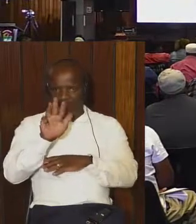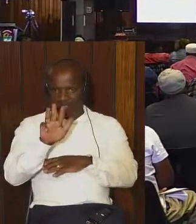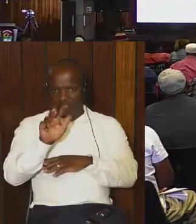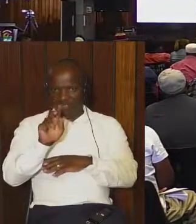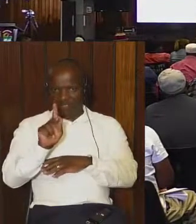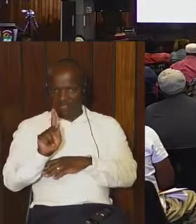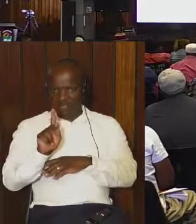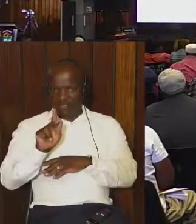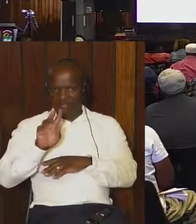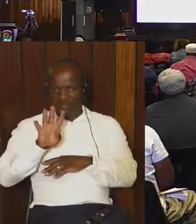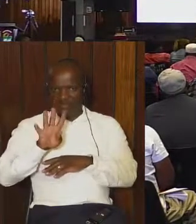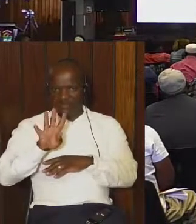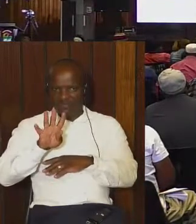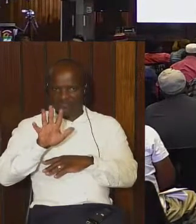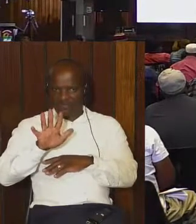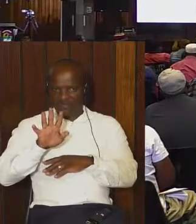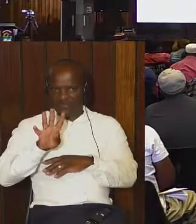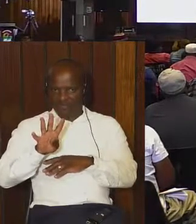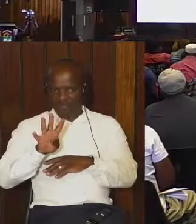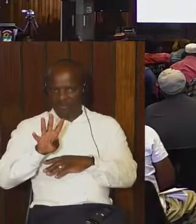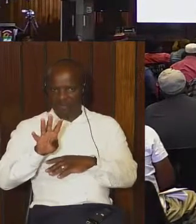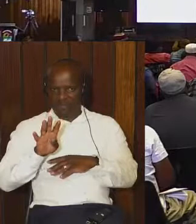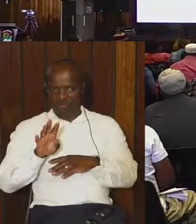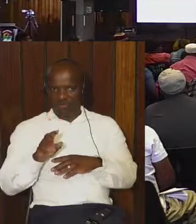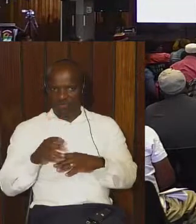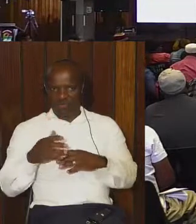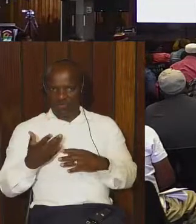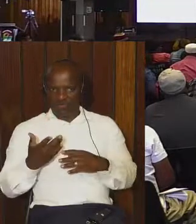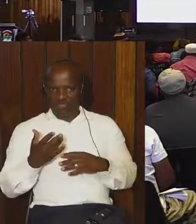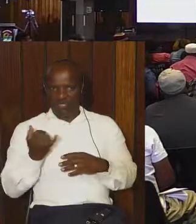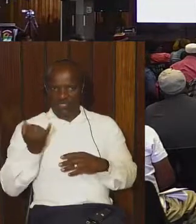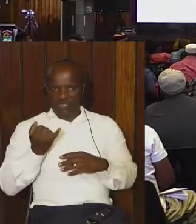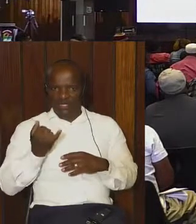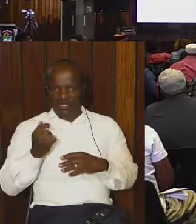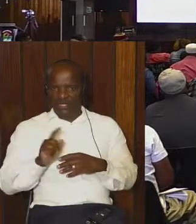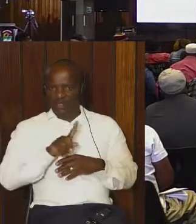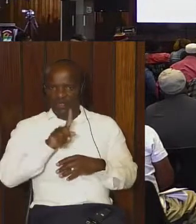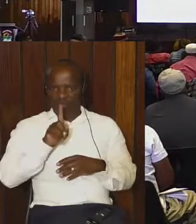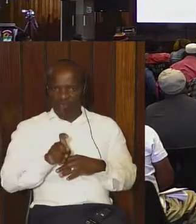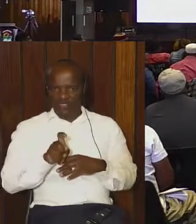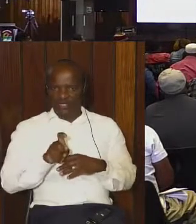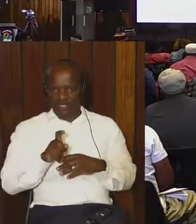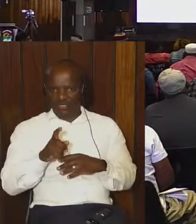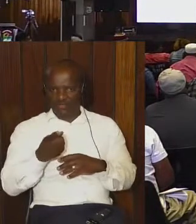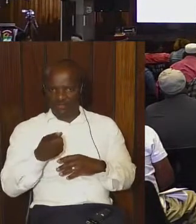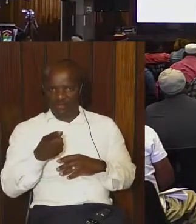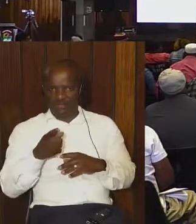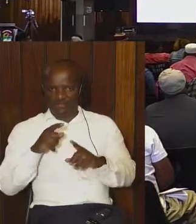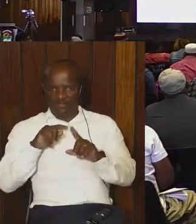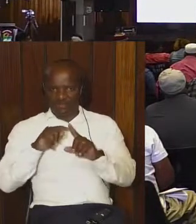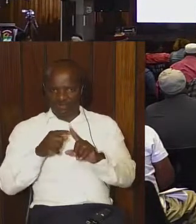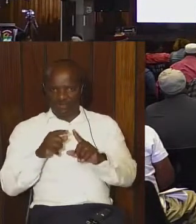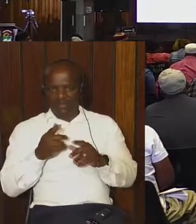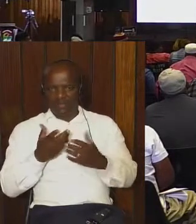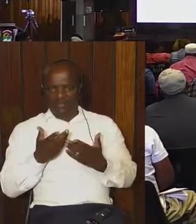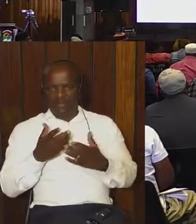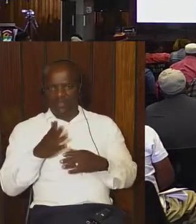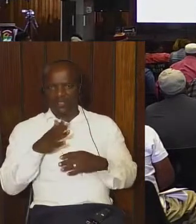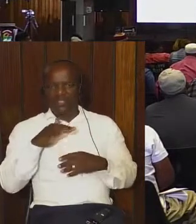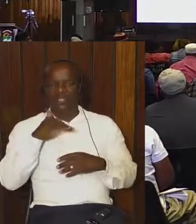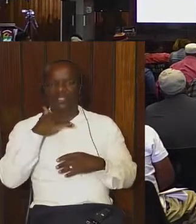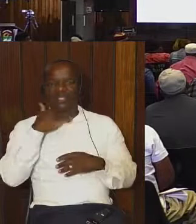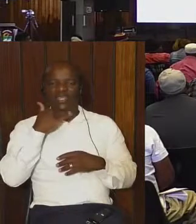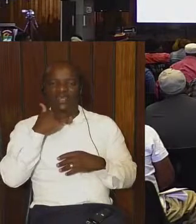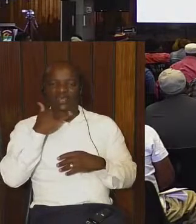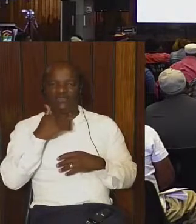which is a community issue, which is this is a political question regarding the matter. That have you taken enough in